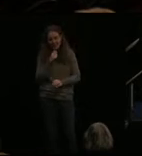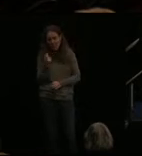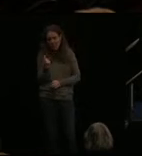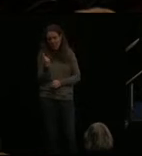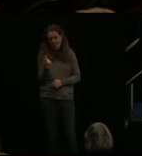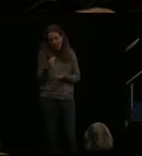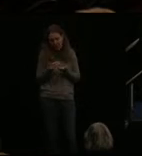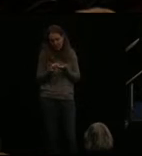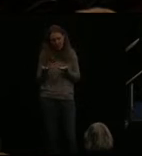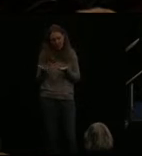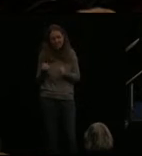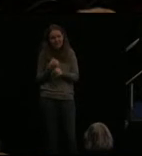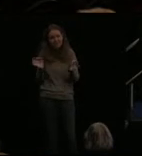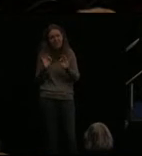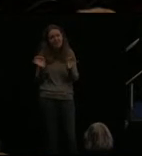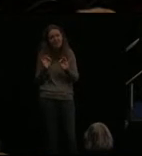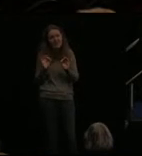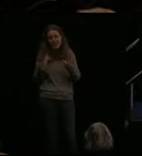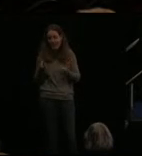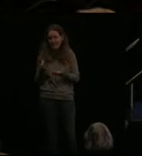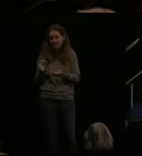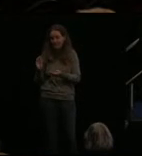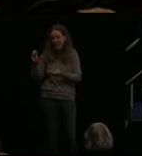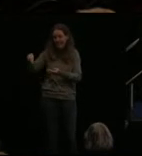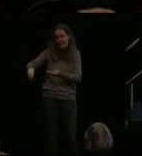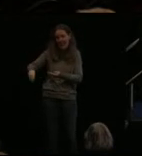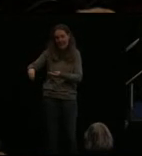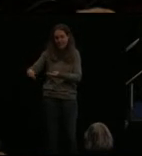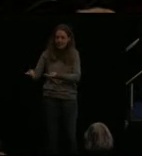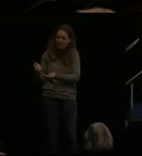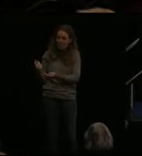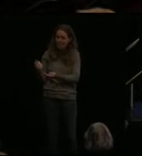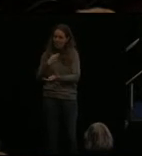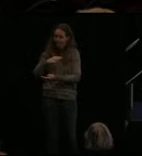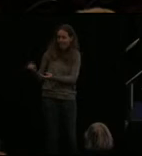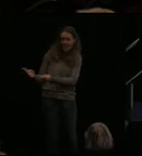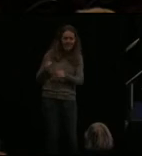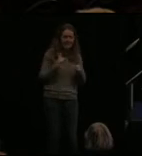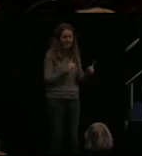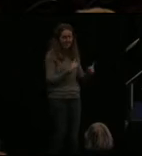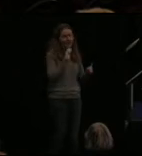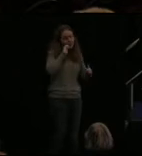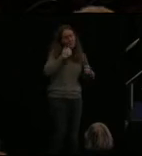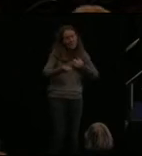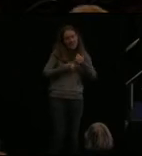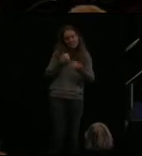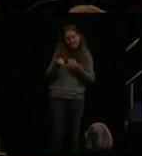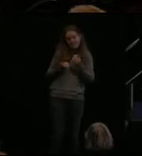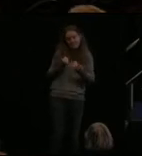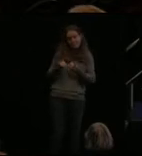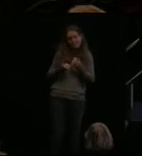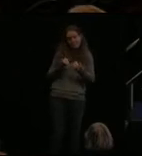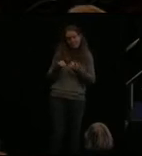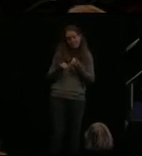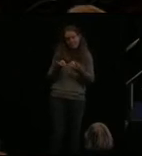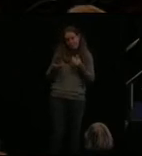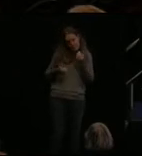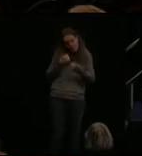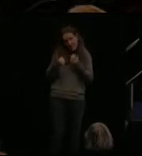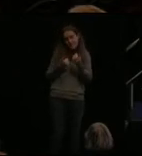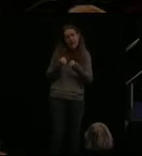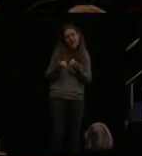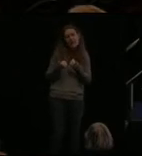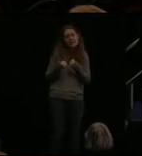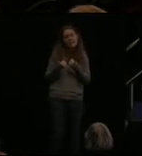invested that one or done something with the one and come back with just one more, he too would have received that proclamation, "Well